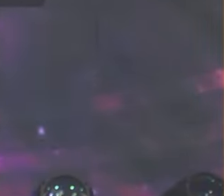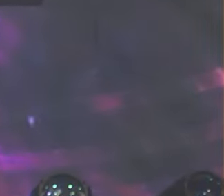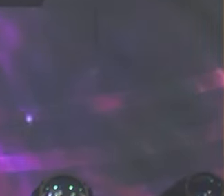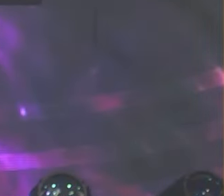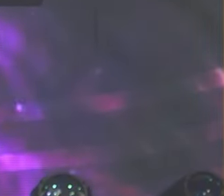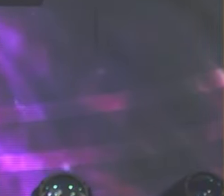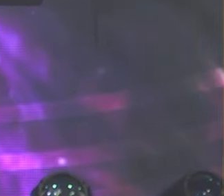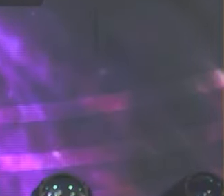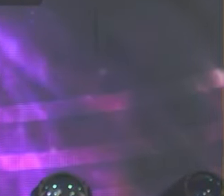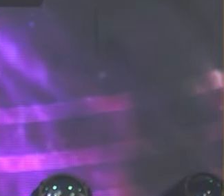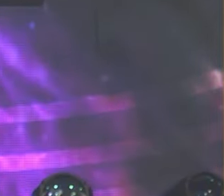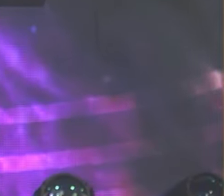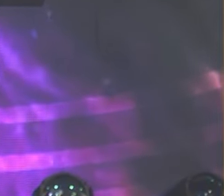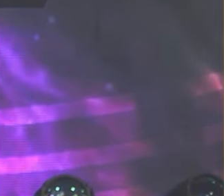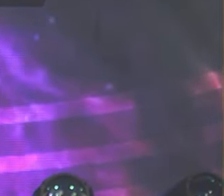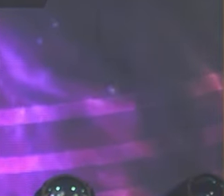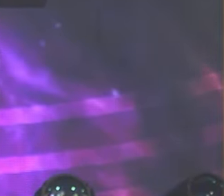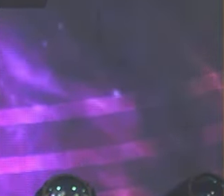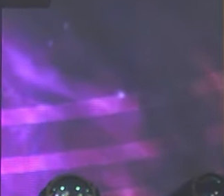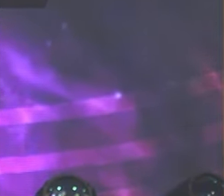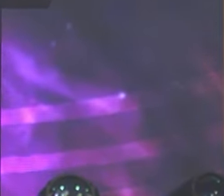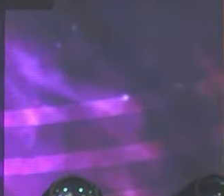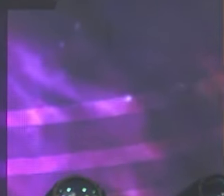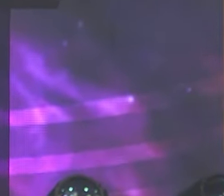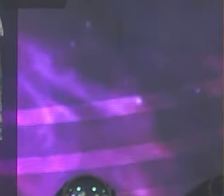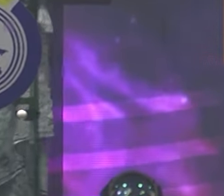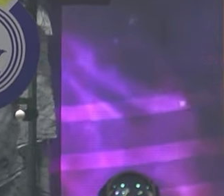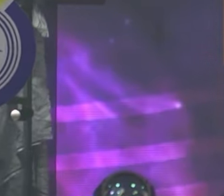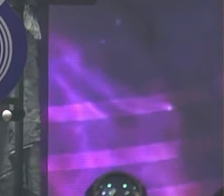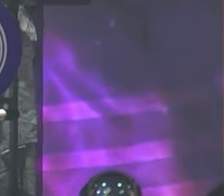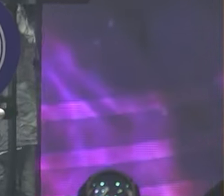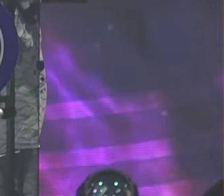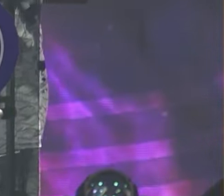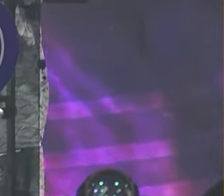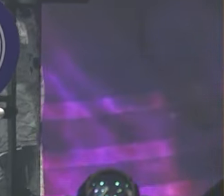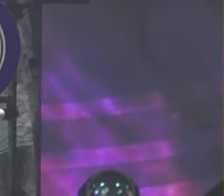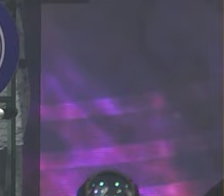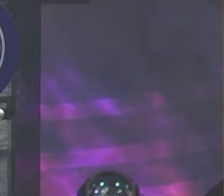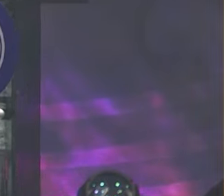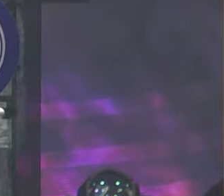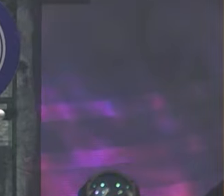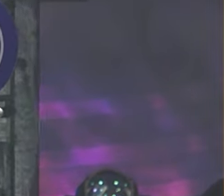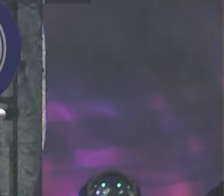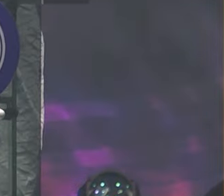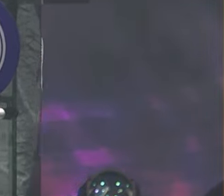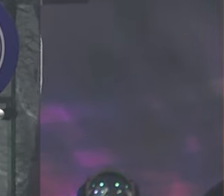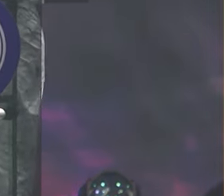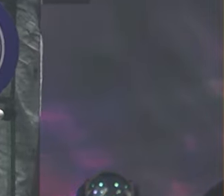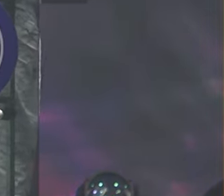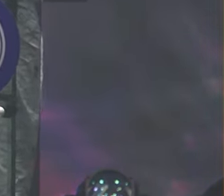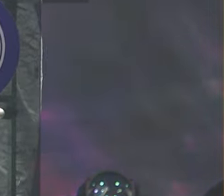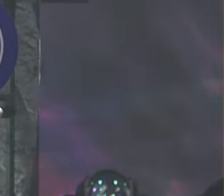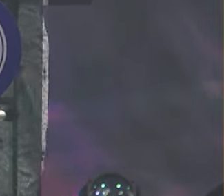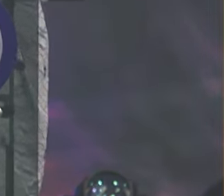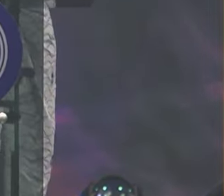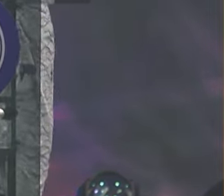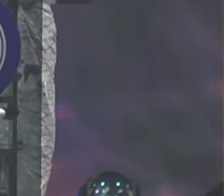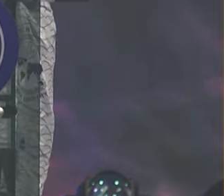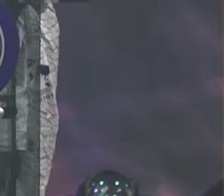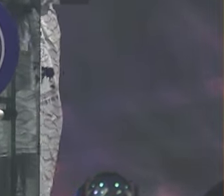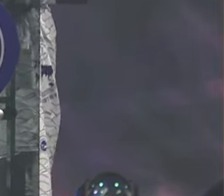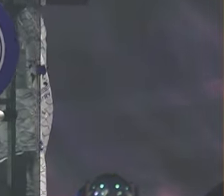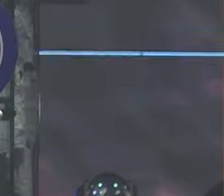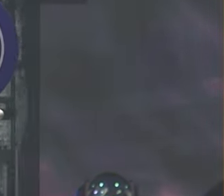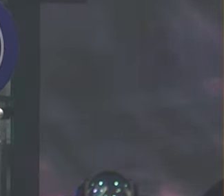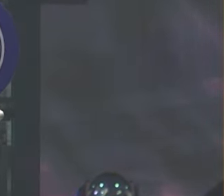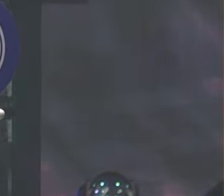Adam nyane die. Adam also had him. Na na wie ya kura ne se. And in the end of it all, that tiem na wo fi. You